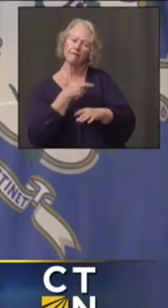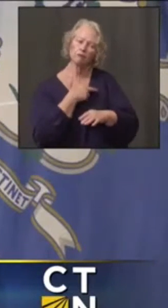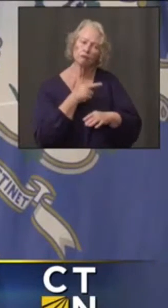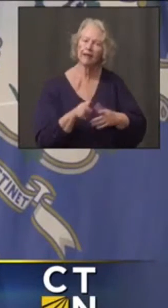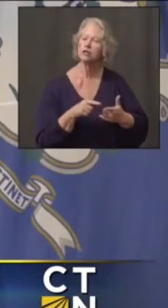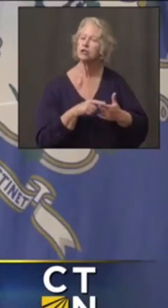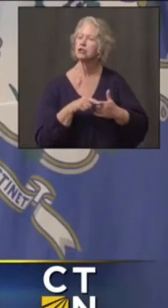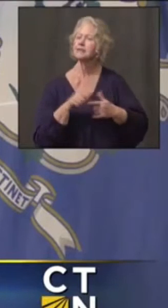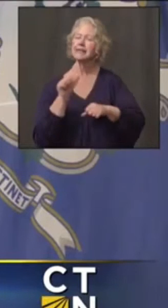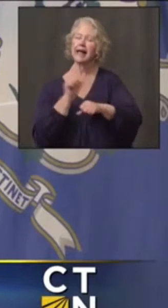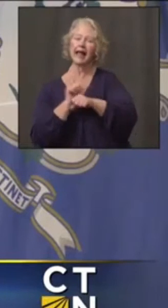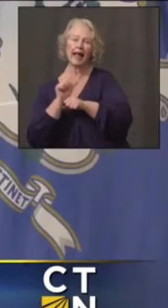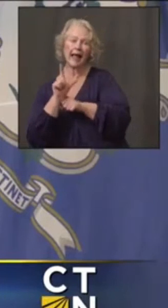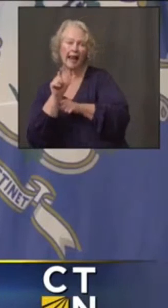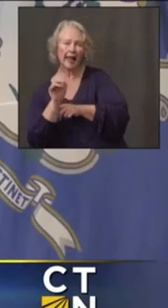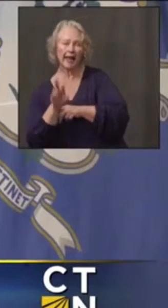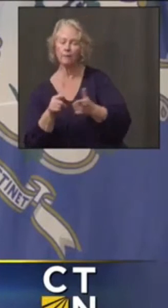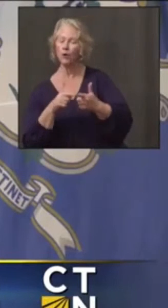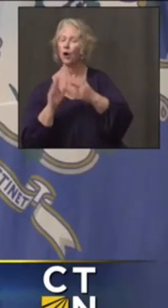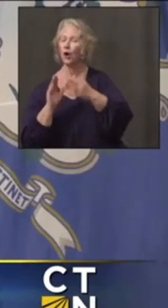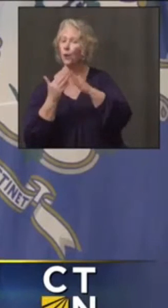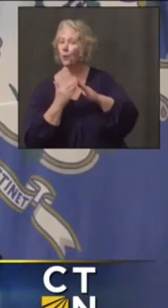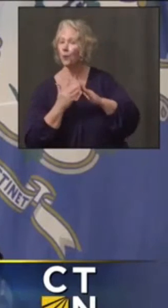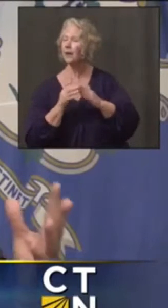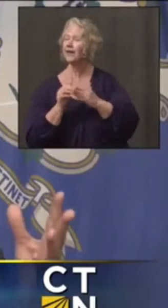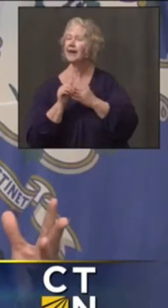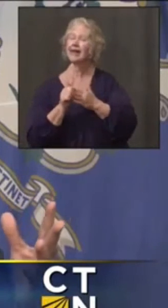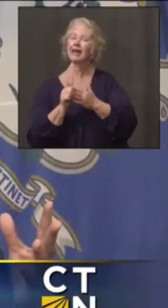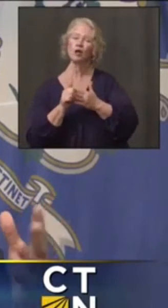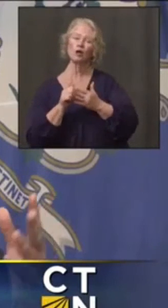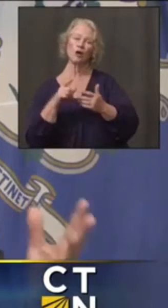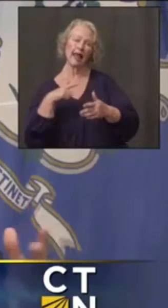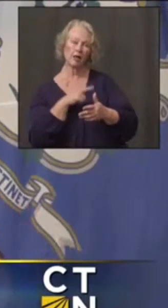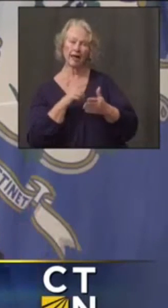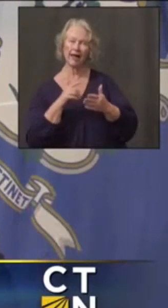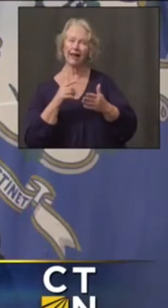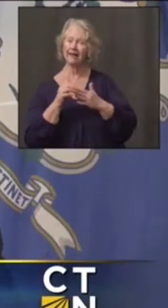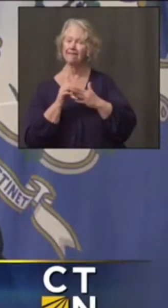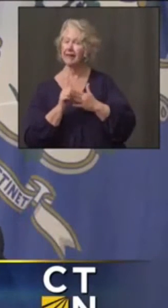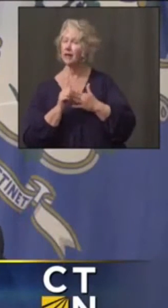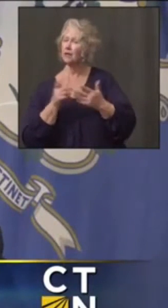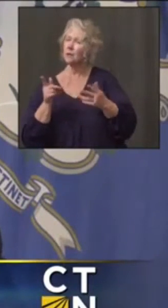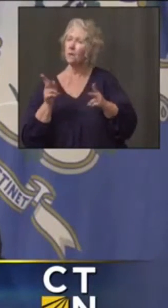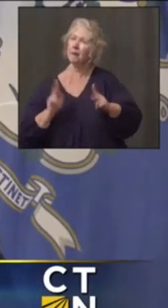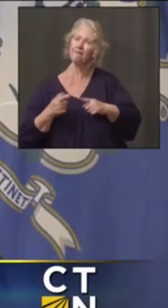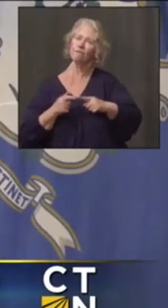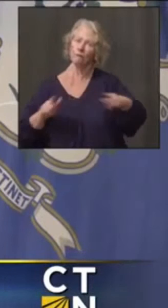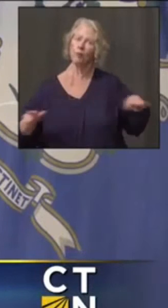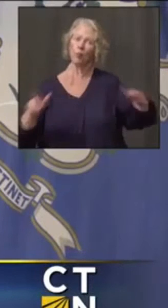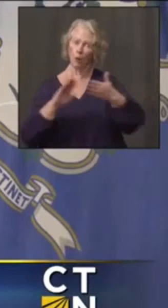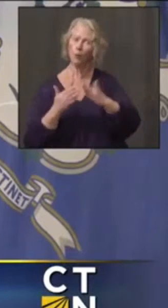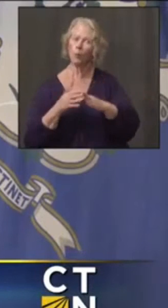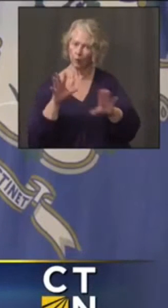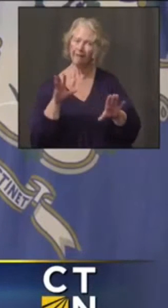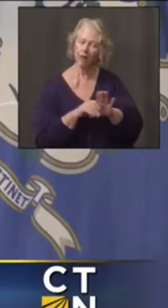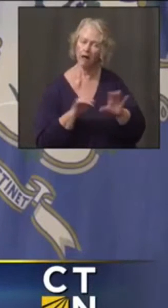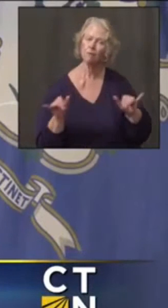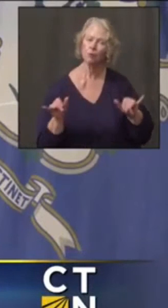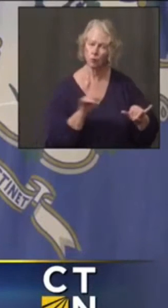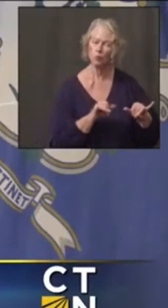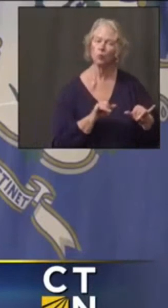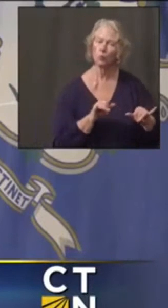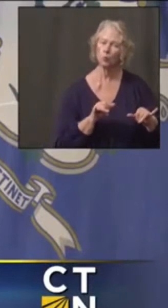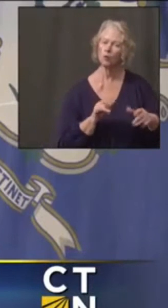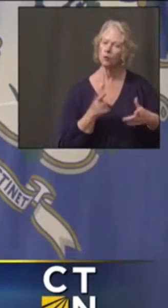We have community leaders. We have legislative leaders. So folks from your community are also there explaining why it's safe